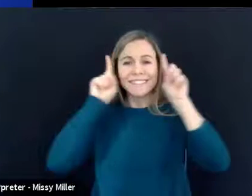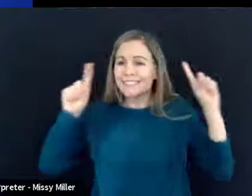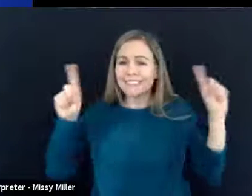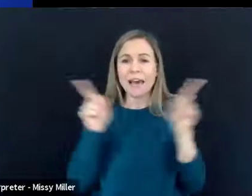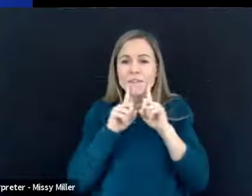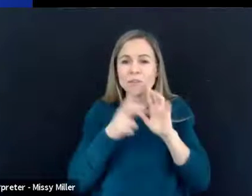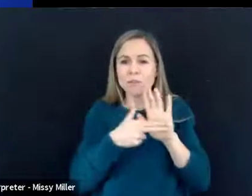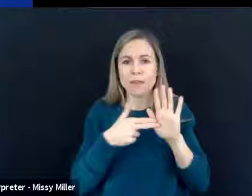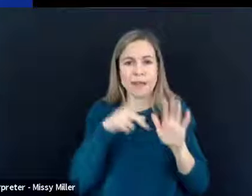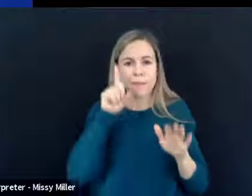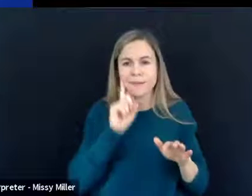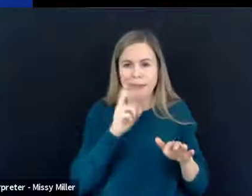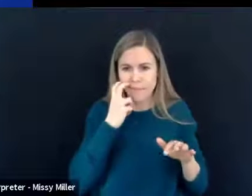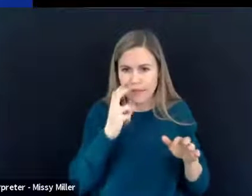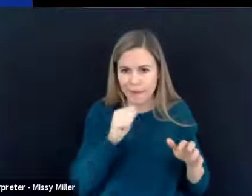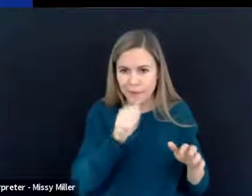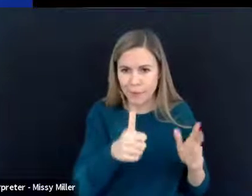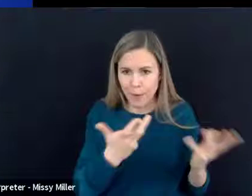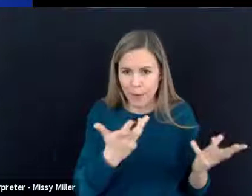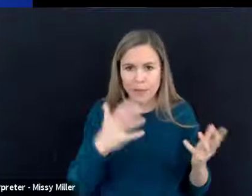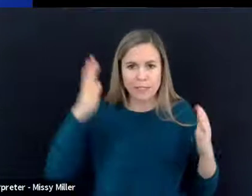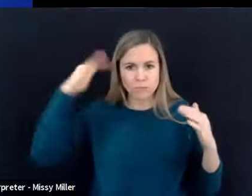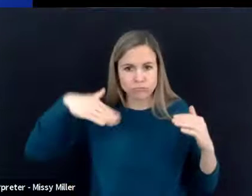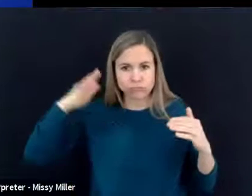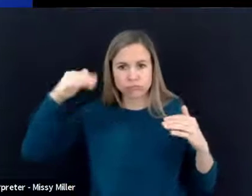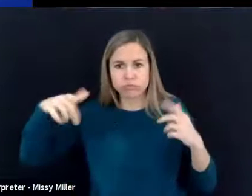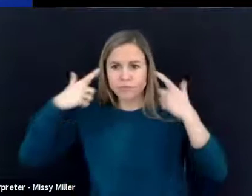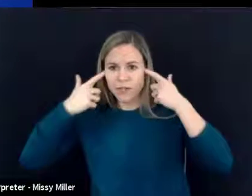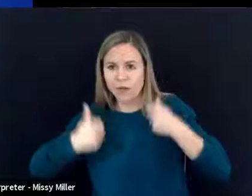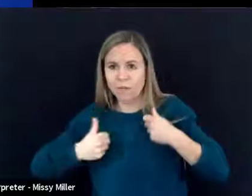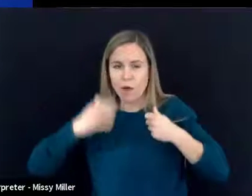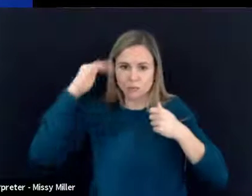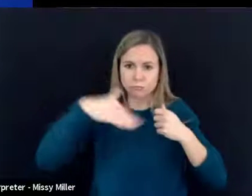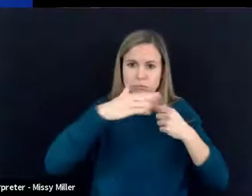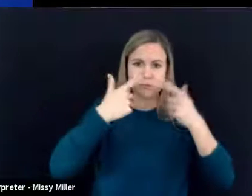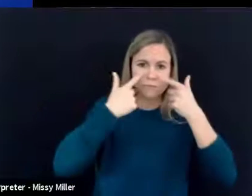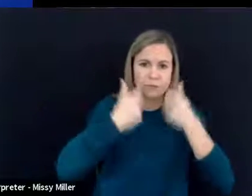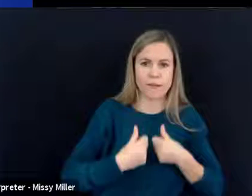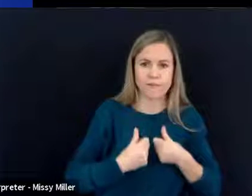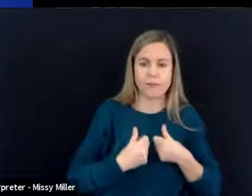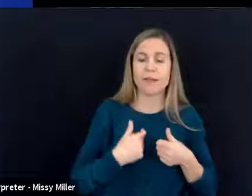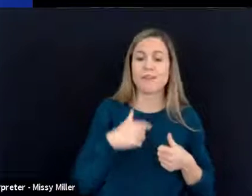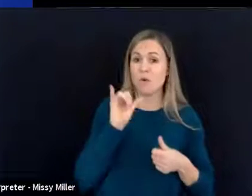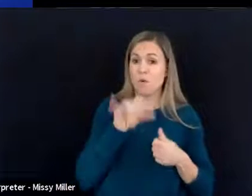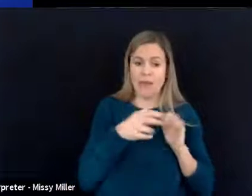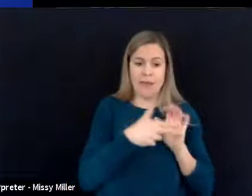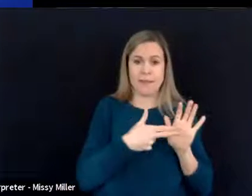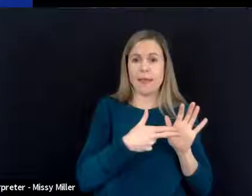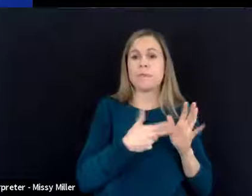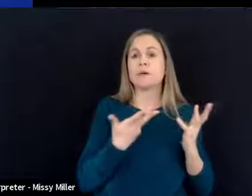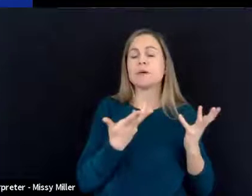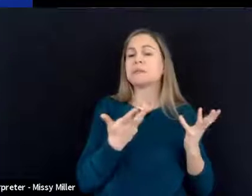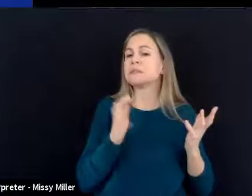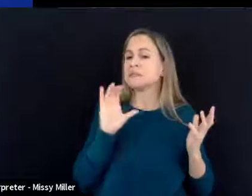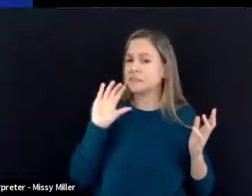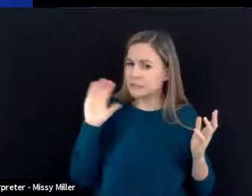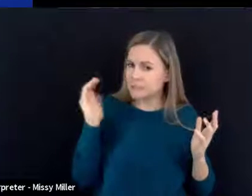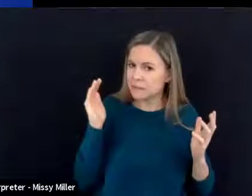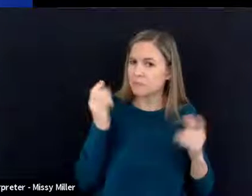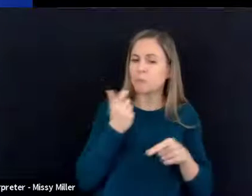think that, in my personal opinion, that's the label I see most often that seems